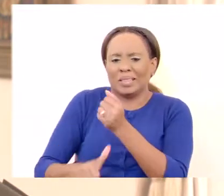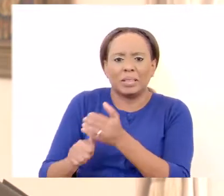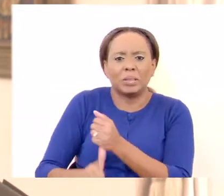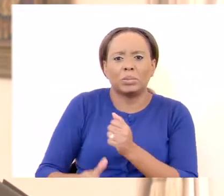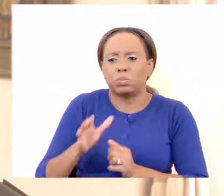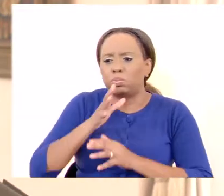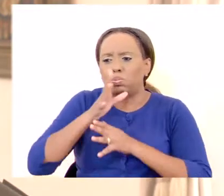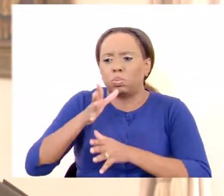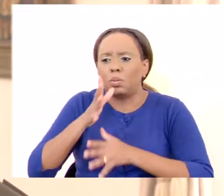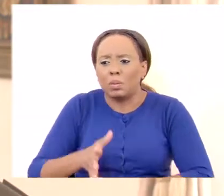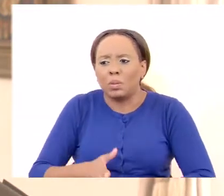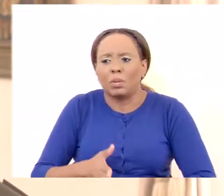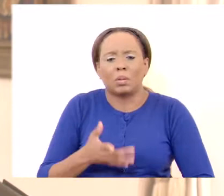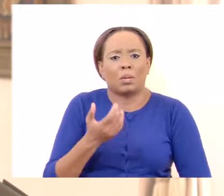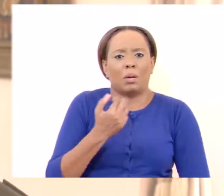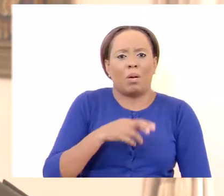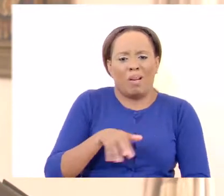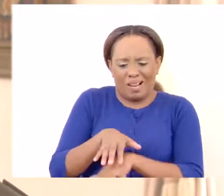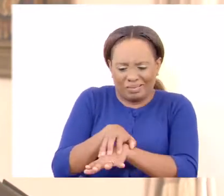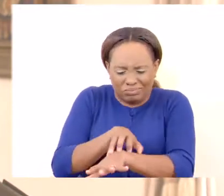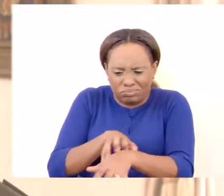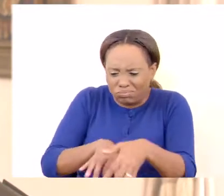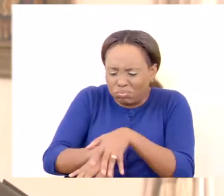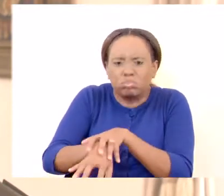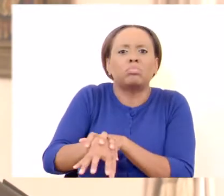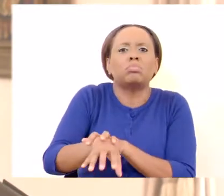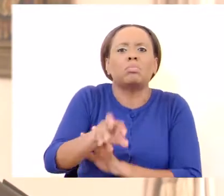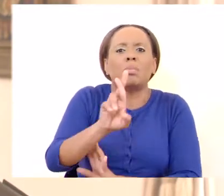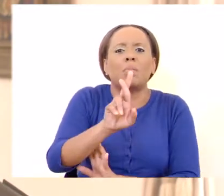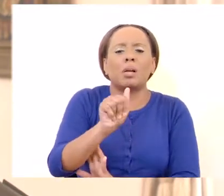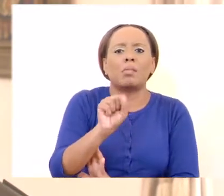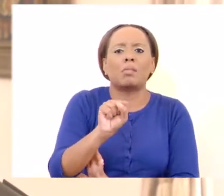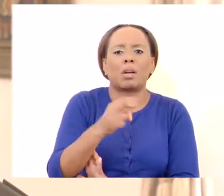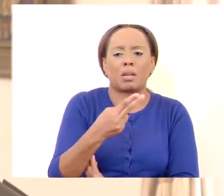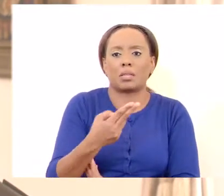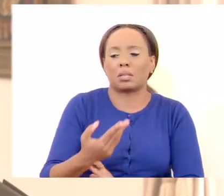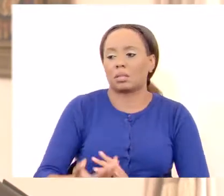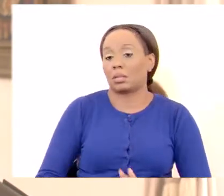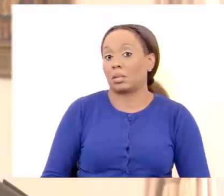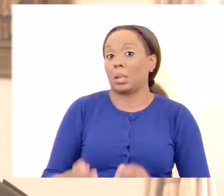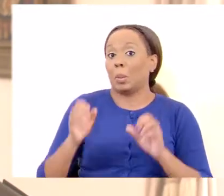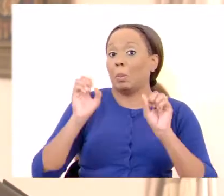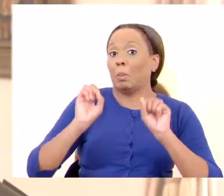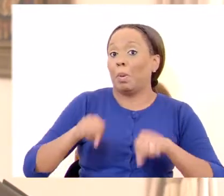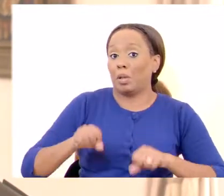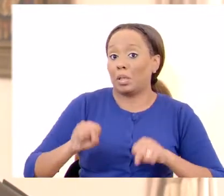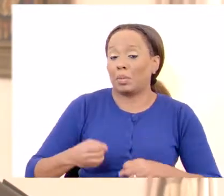as being attributable to this multi-system